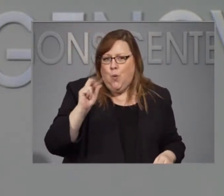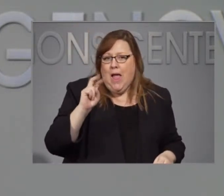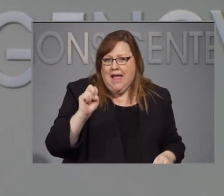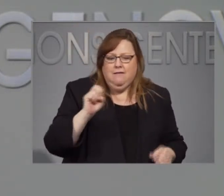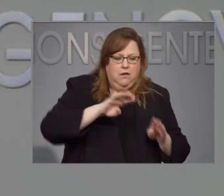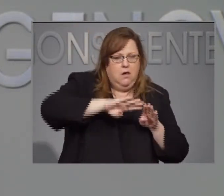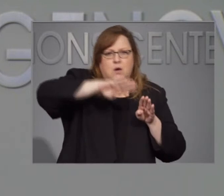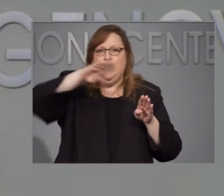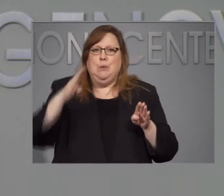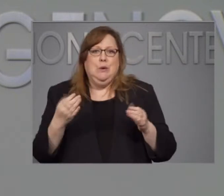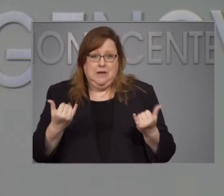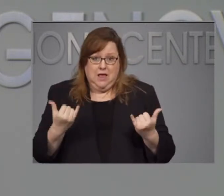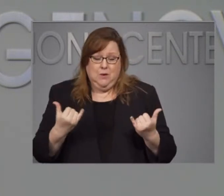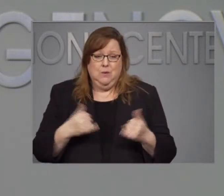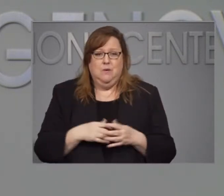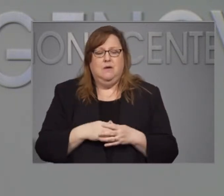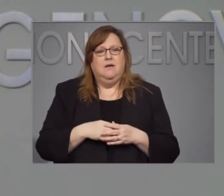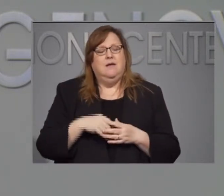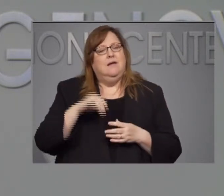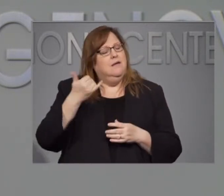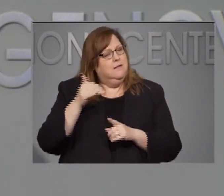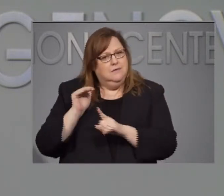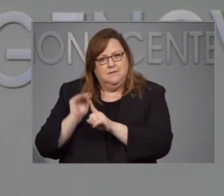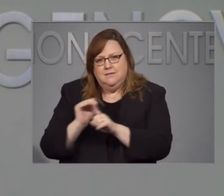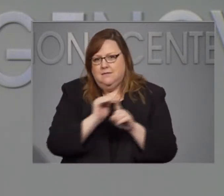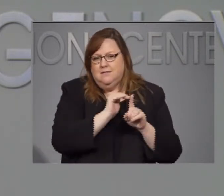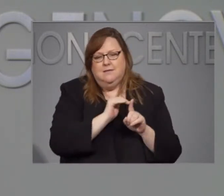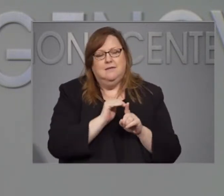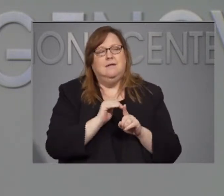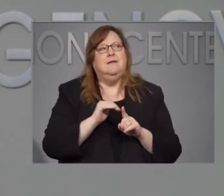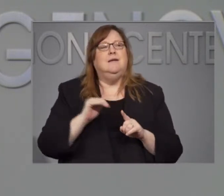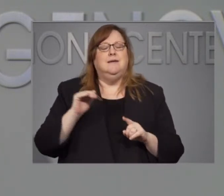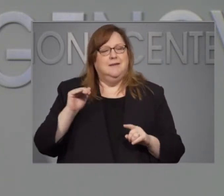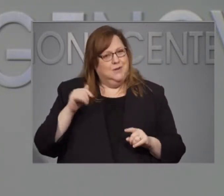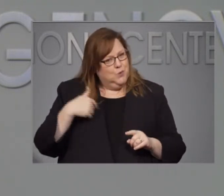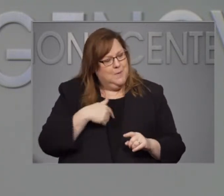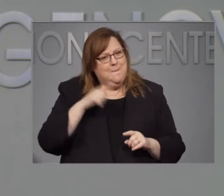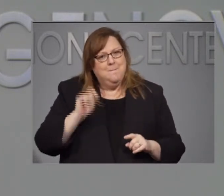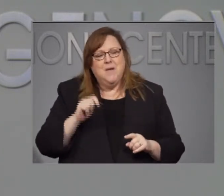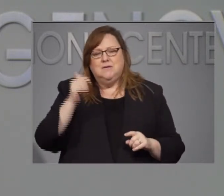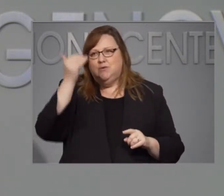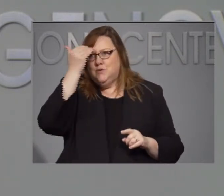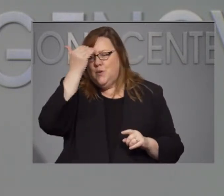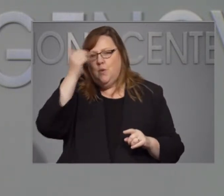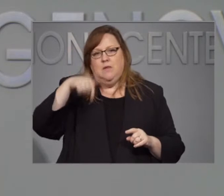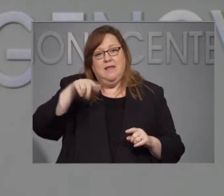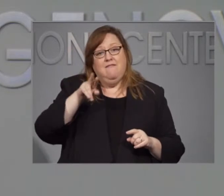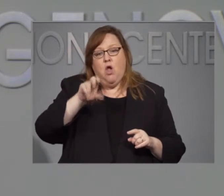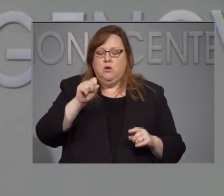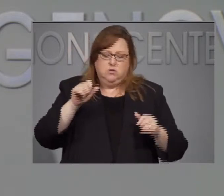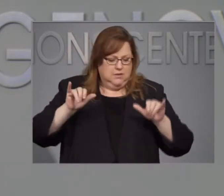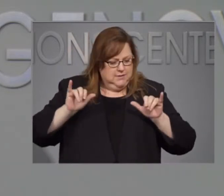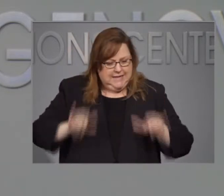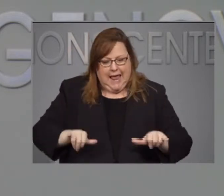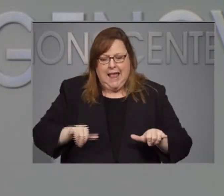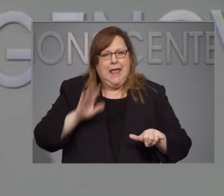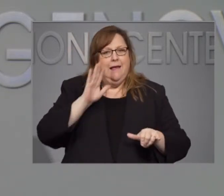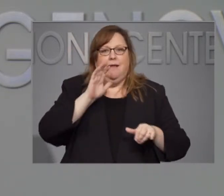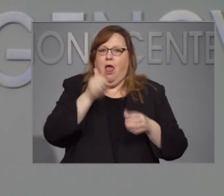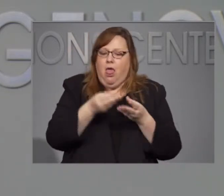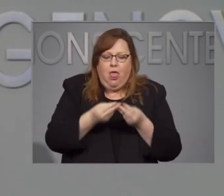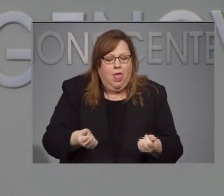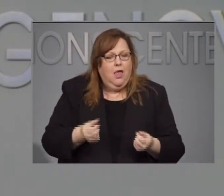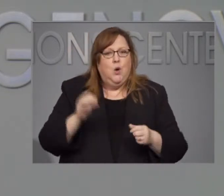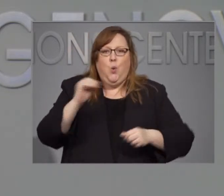reminds us that this virus is here, and we have to learn to live with this virus because we don't have a vaccine, we don't have a